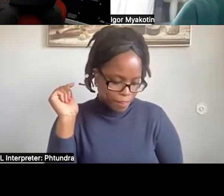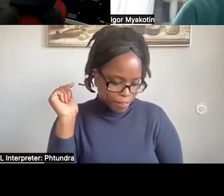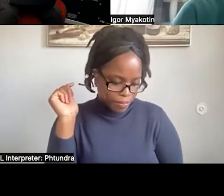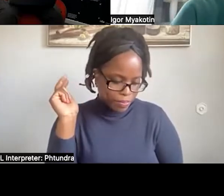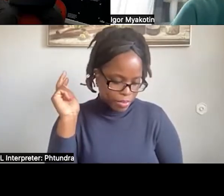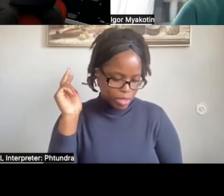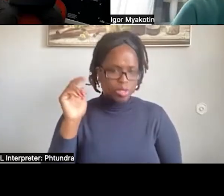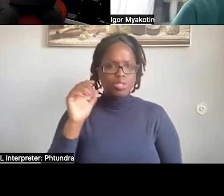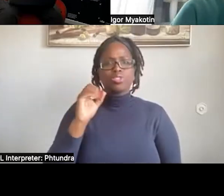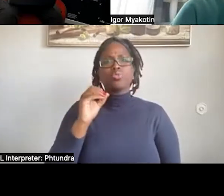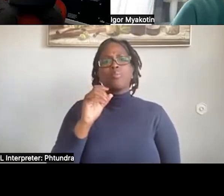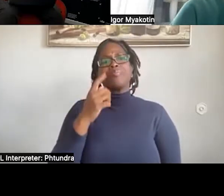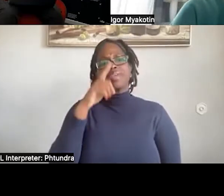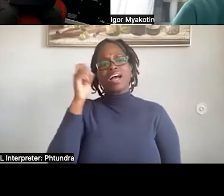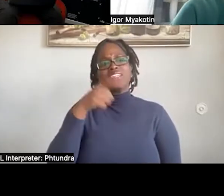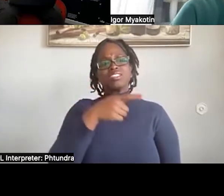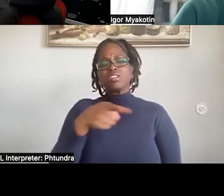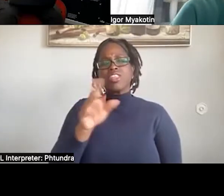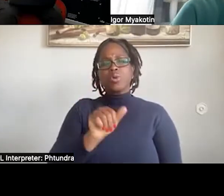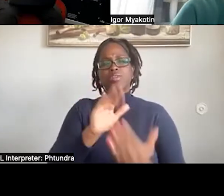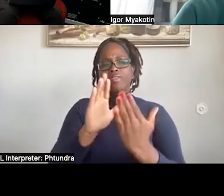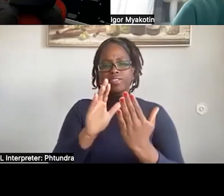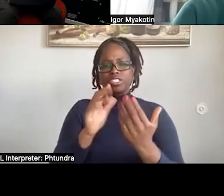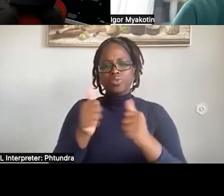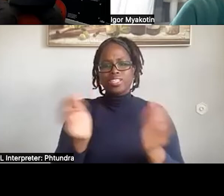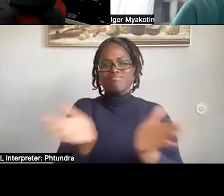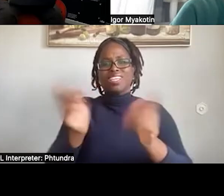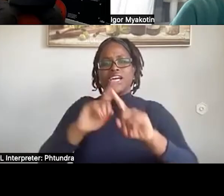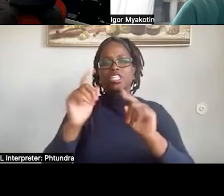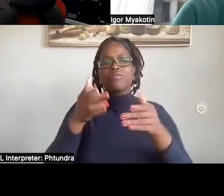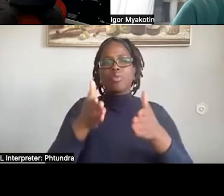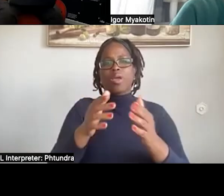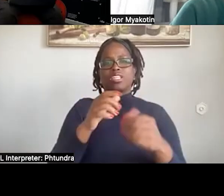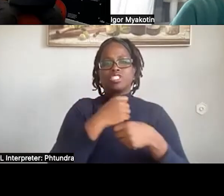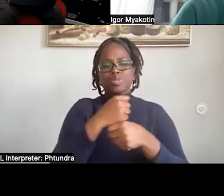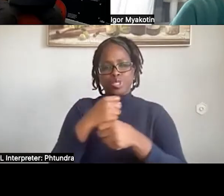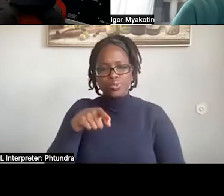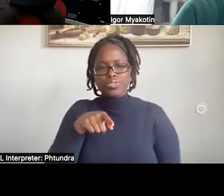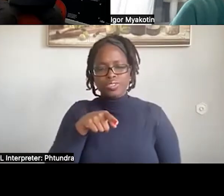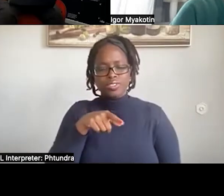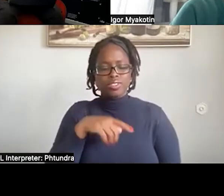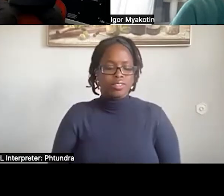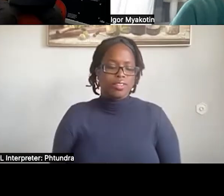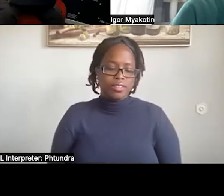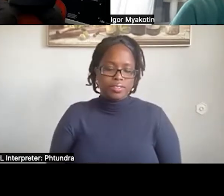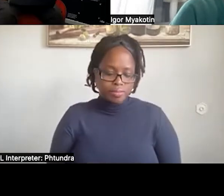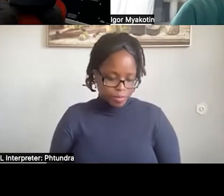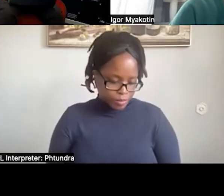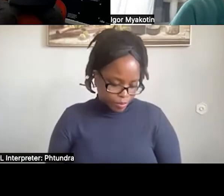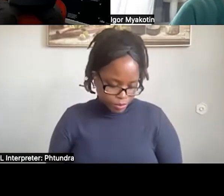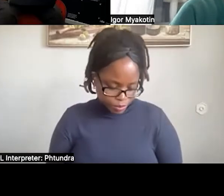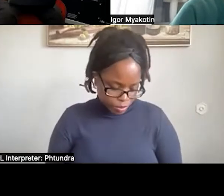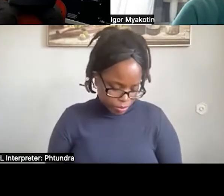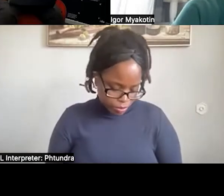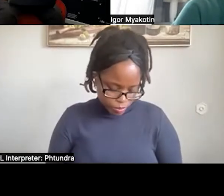producing. In Cuba, talking with Alejandro Alonso, he's a filmmaker,